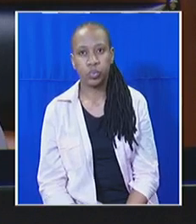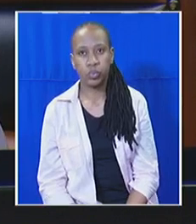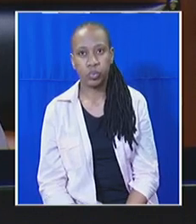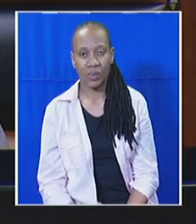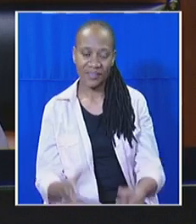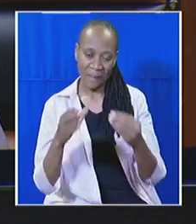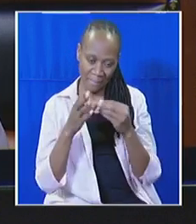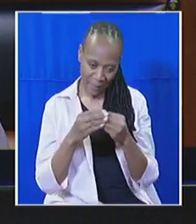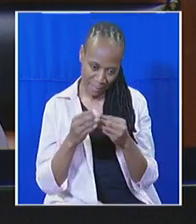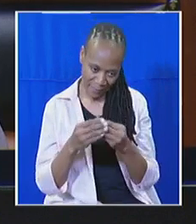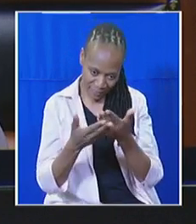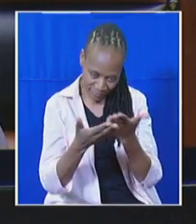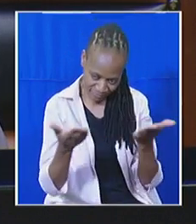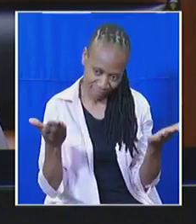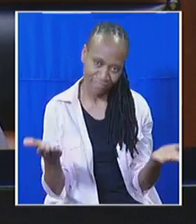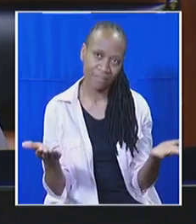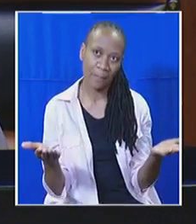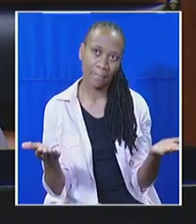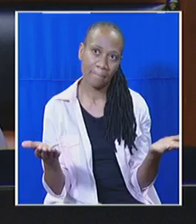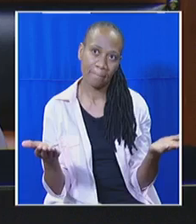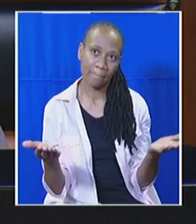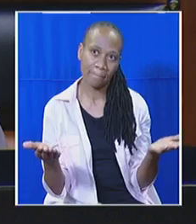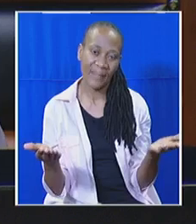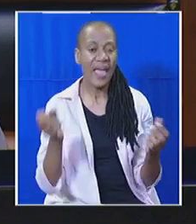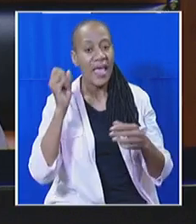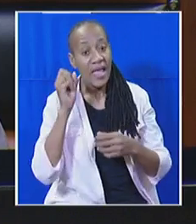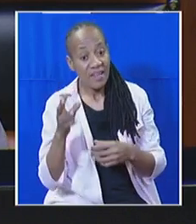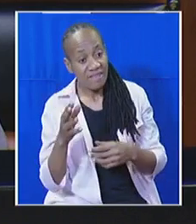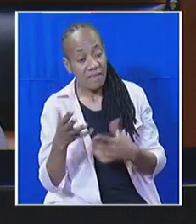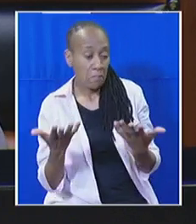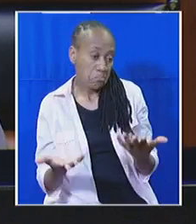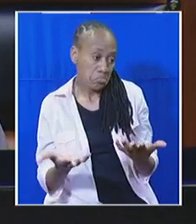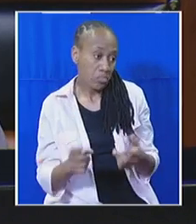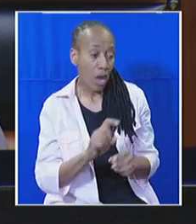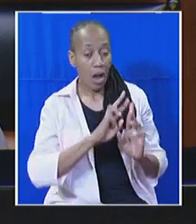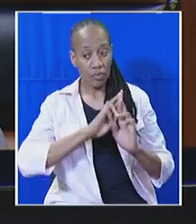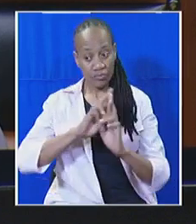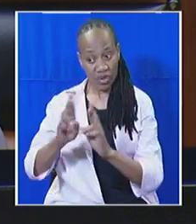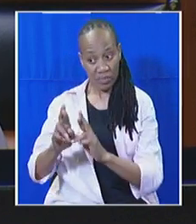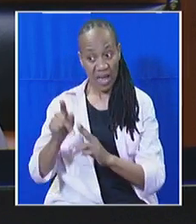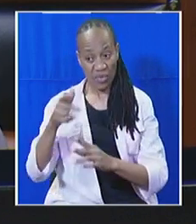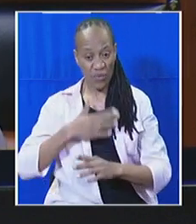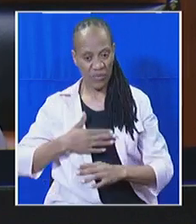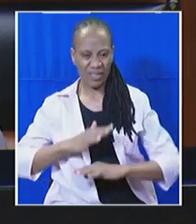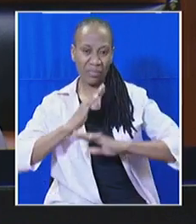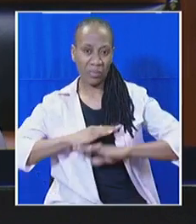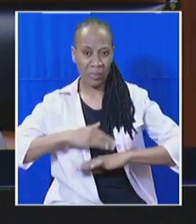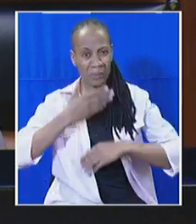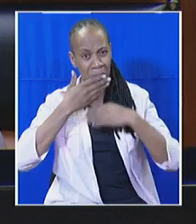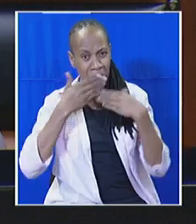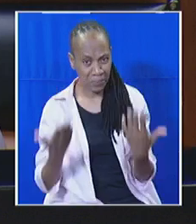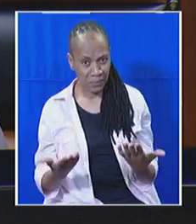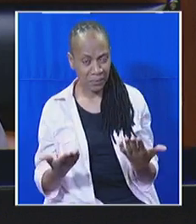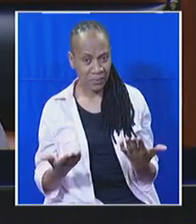Honorable members, if you are dissatisfied with the answers that the Deputy Minister